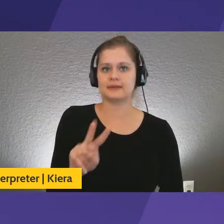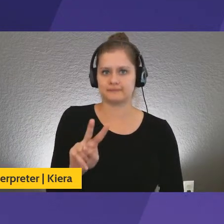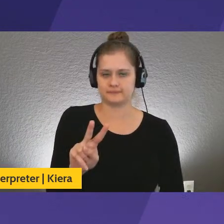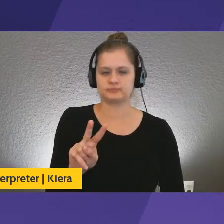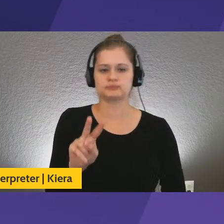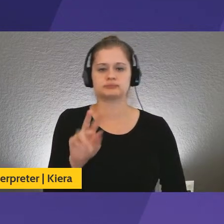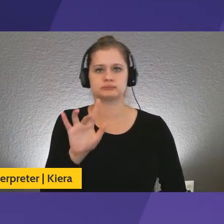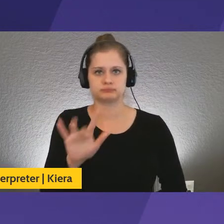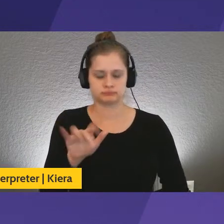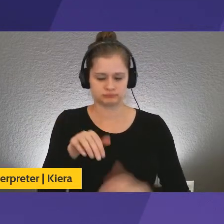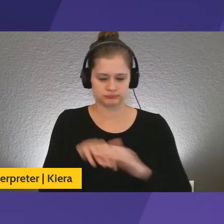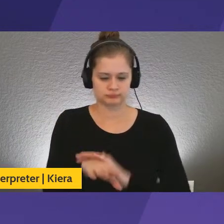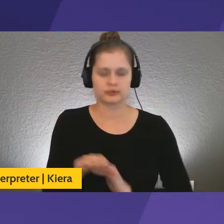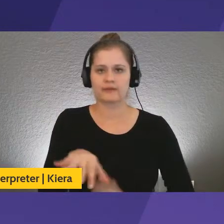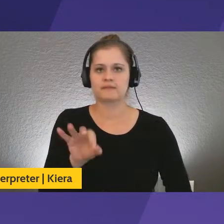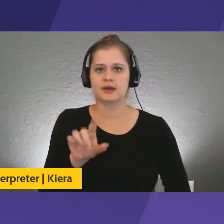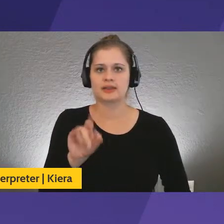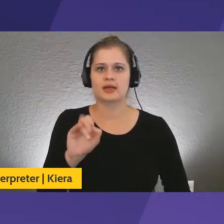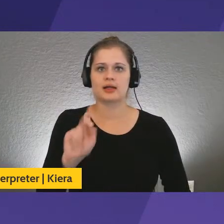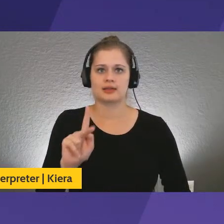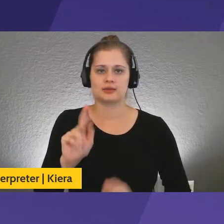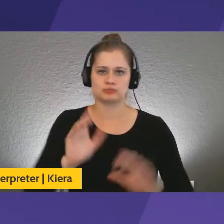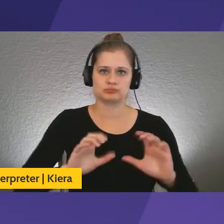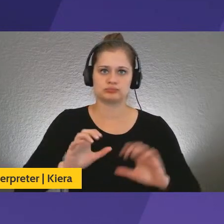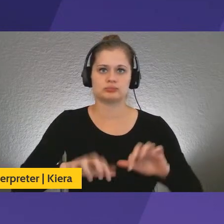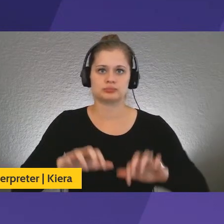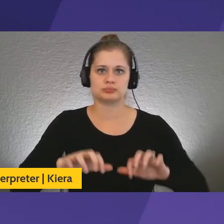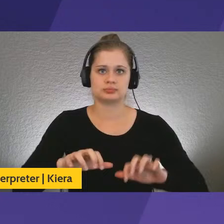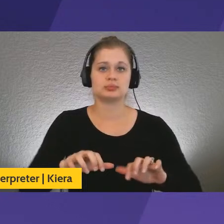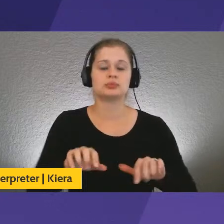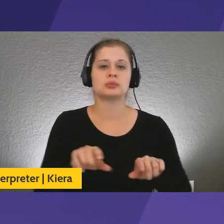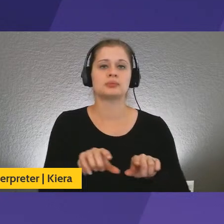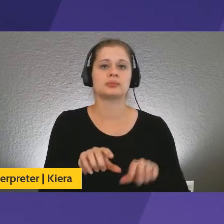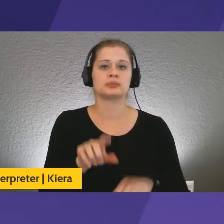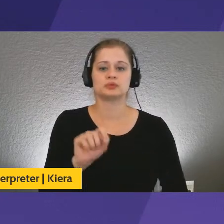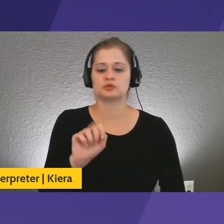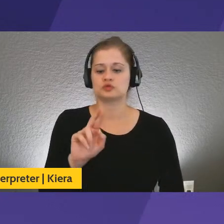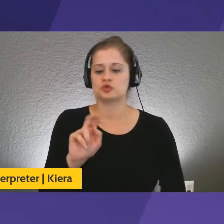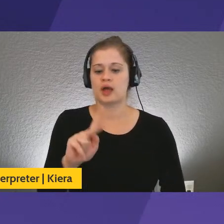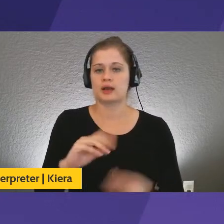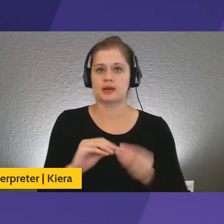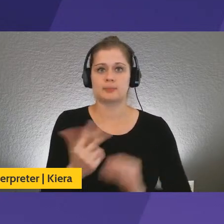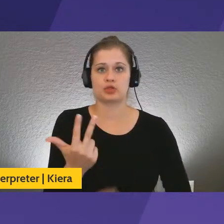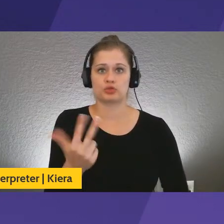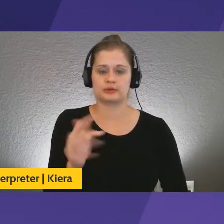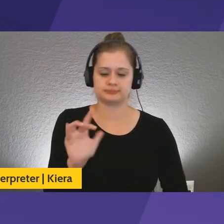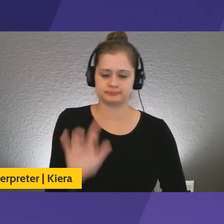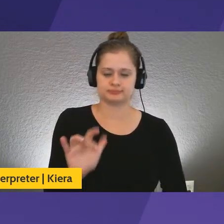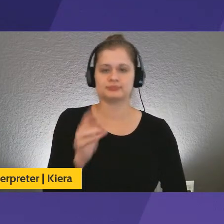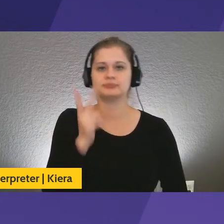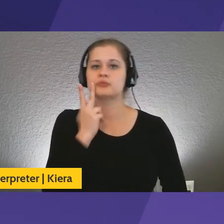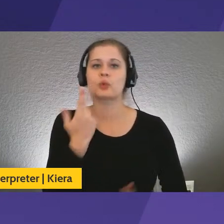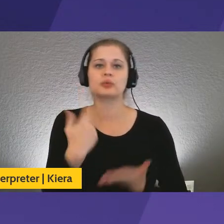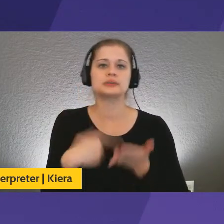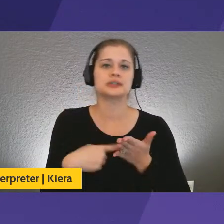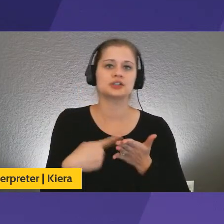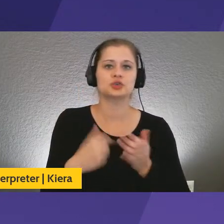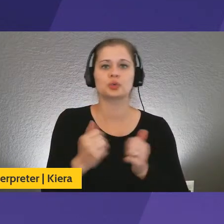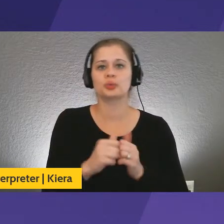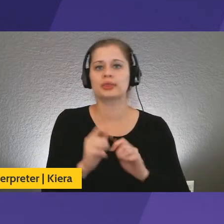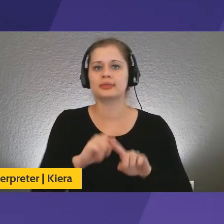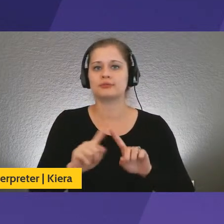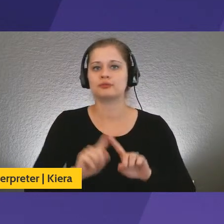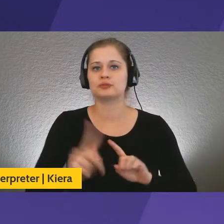to register, and you will find track number 3, where all the discussion is going on with the speakers